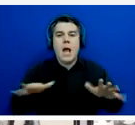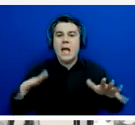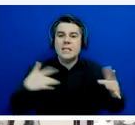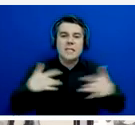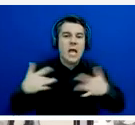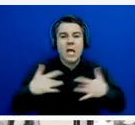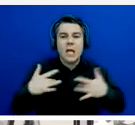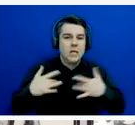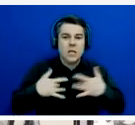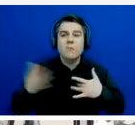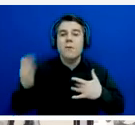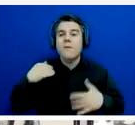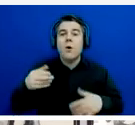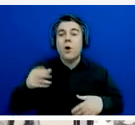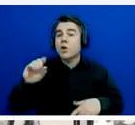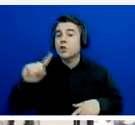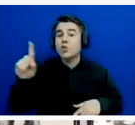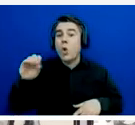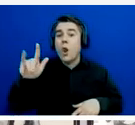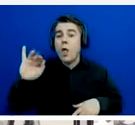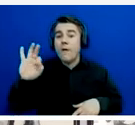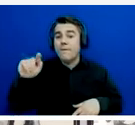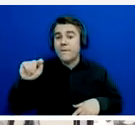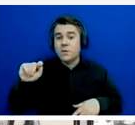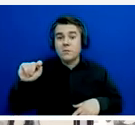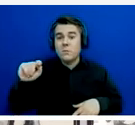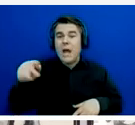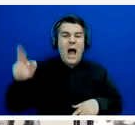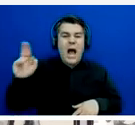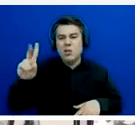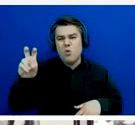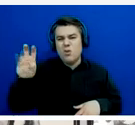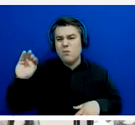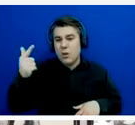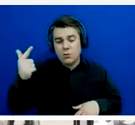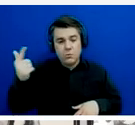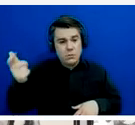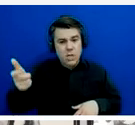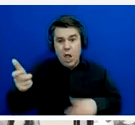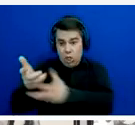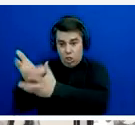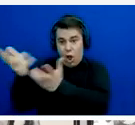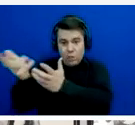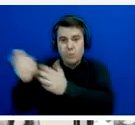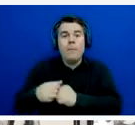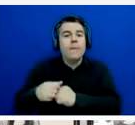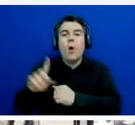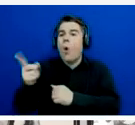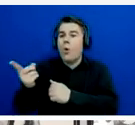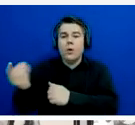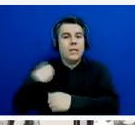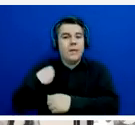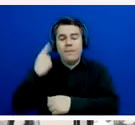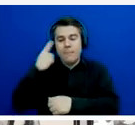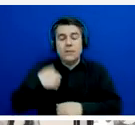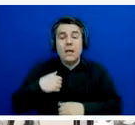dose of Zoloft, and like 200 milligrams highest dose. And that was the only thing they could put me on because when I